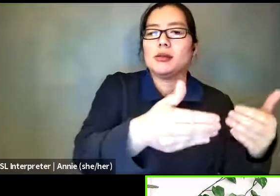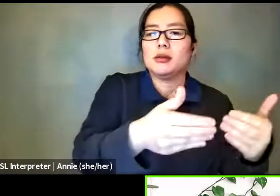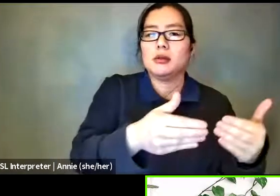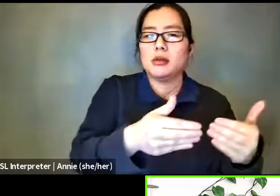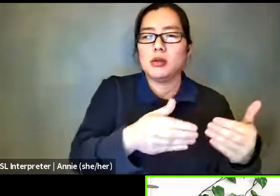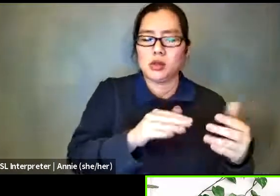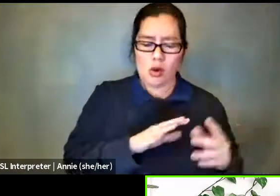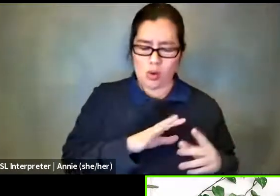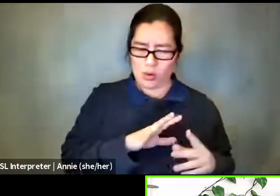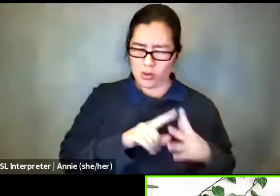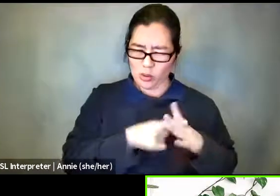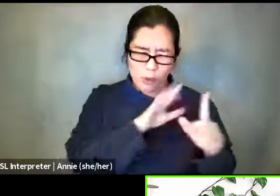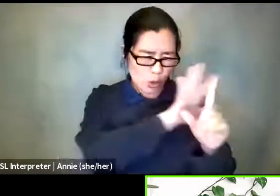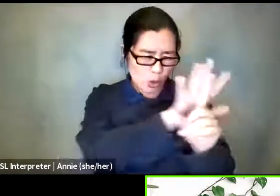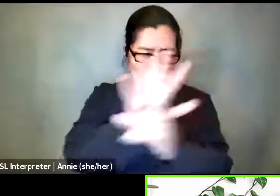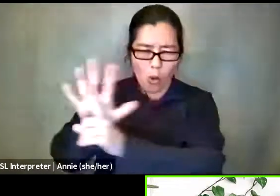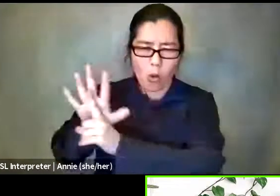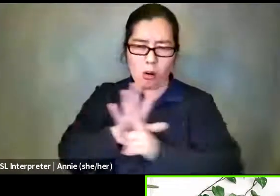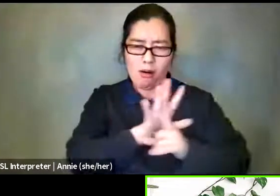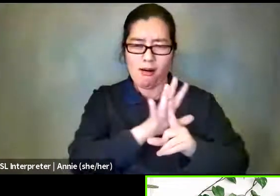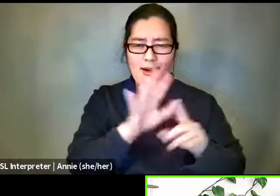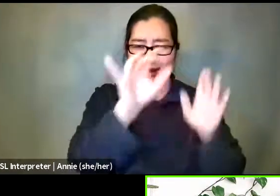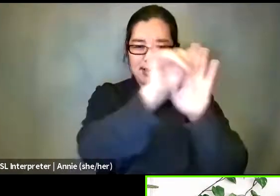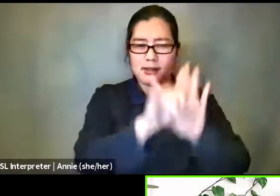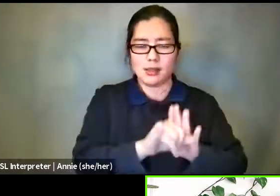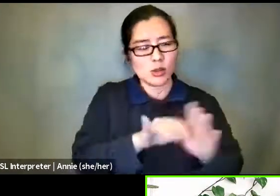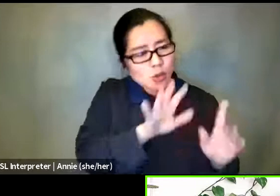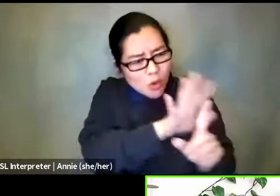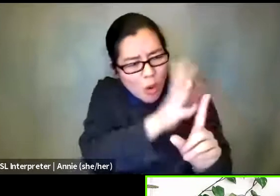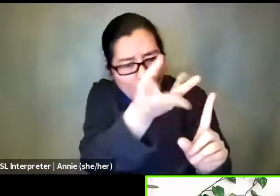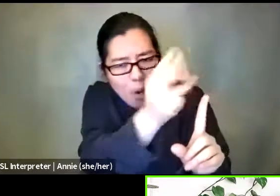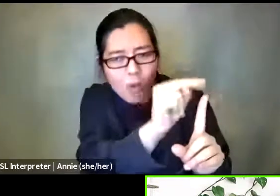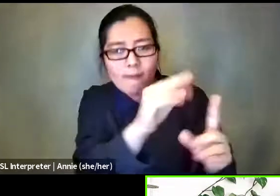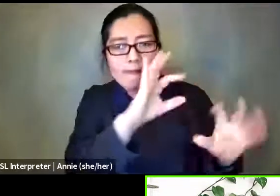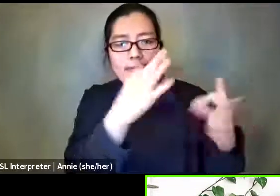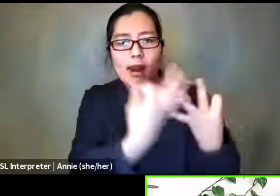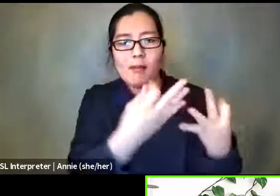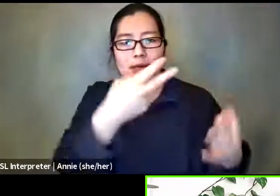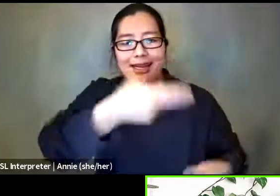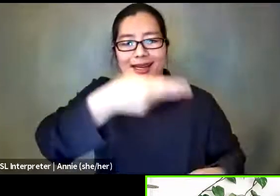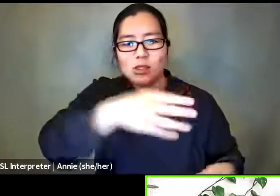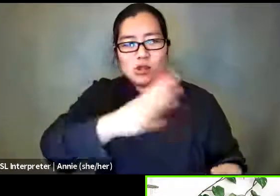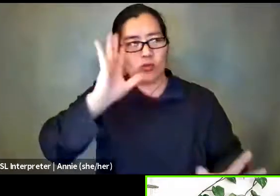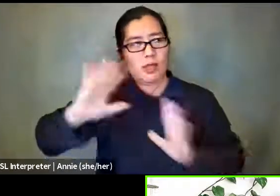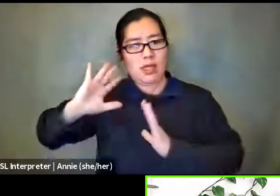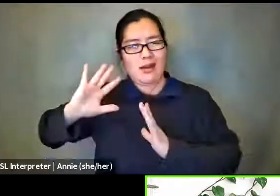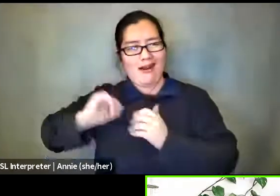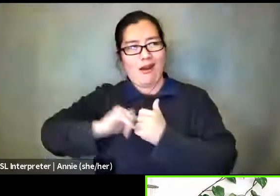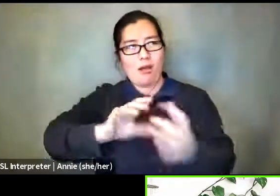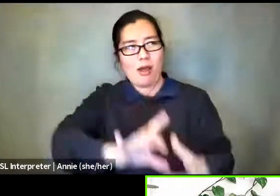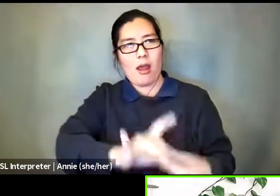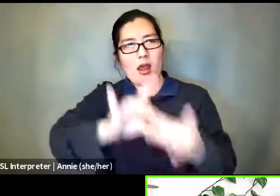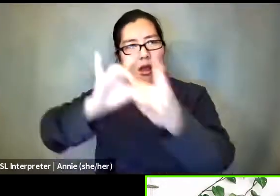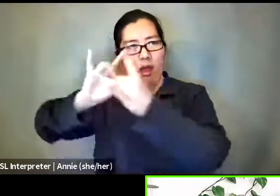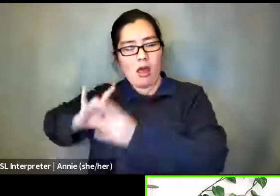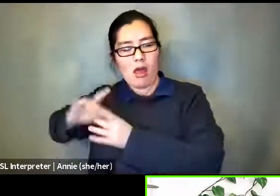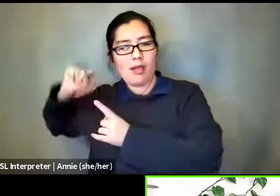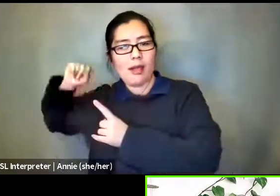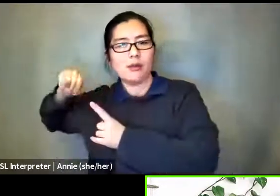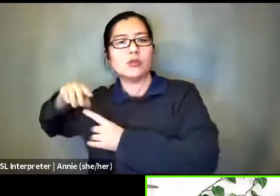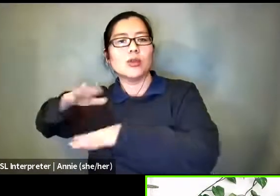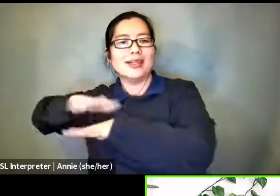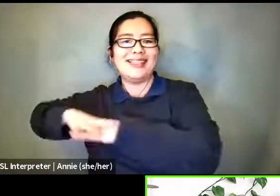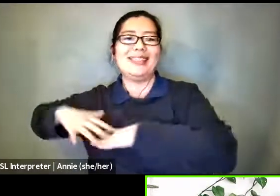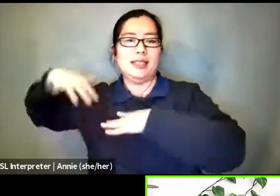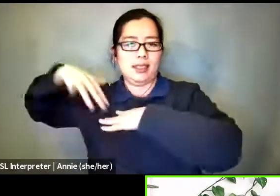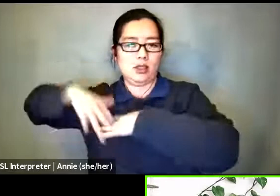identities? And even your family history, and how do they relate to the Indigenous people whose lands you were raised